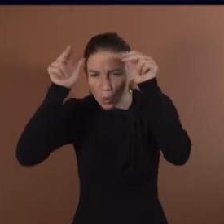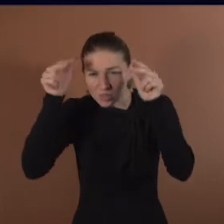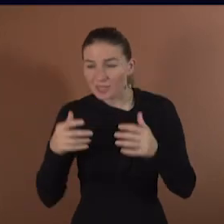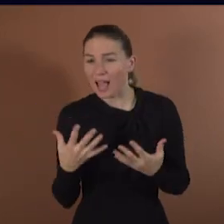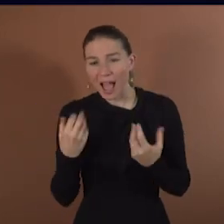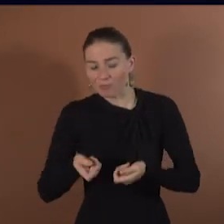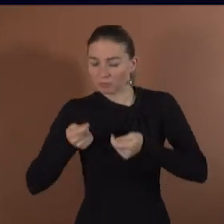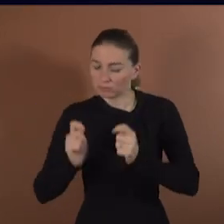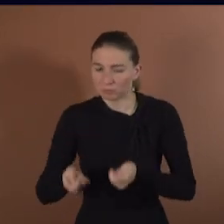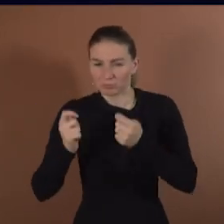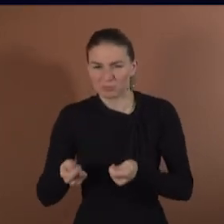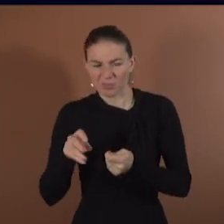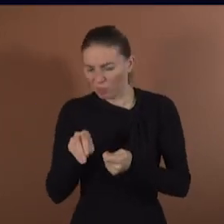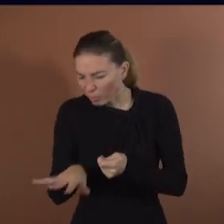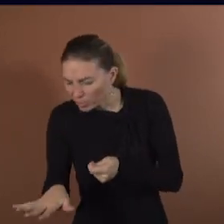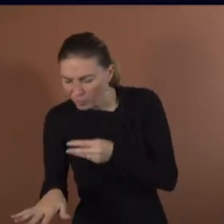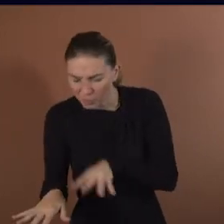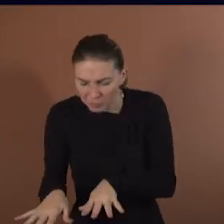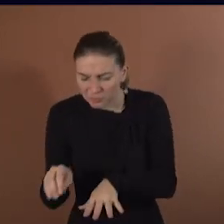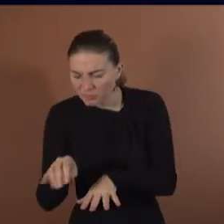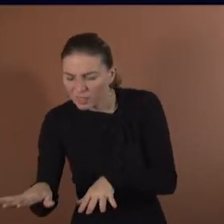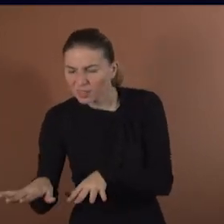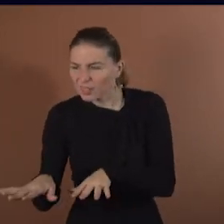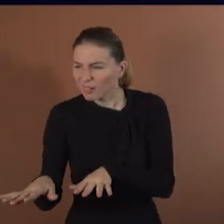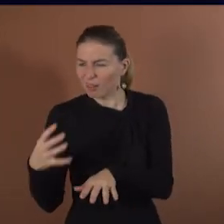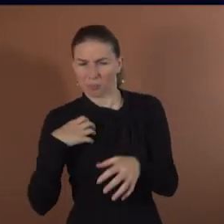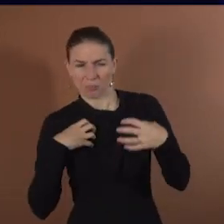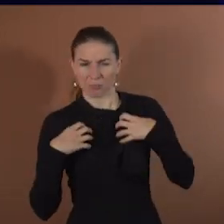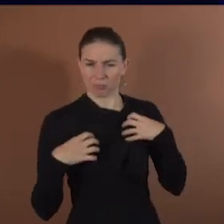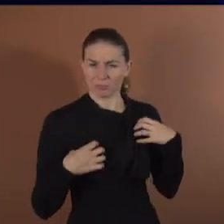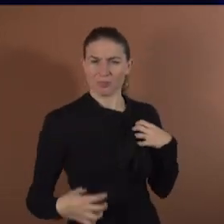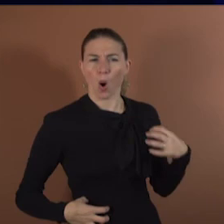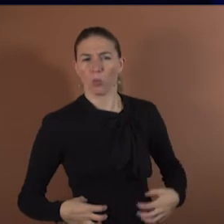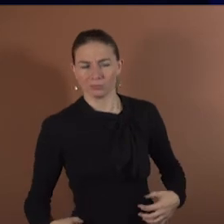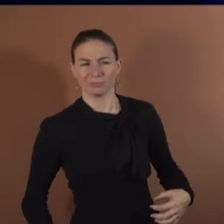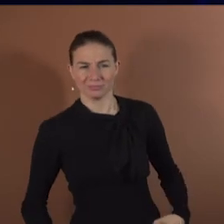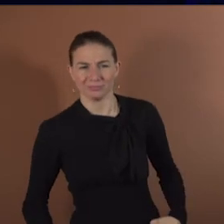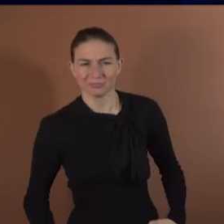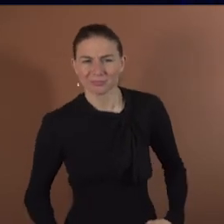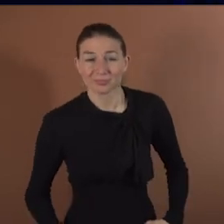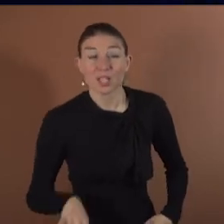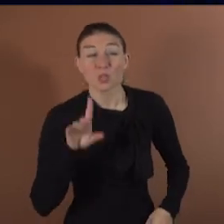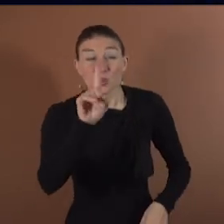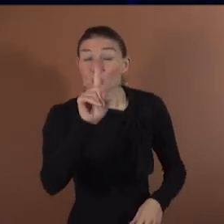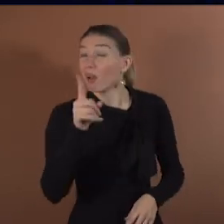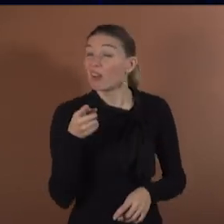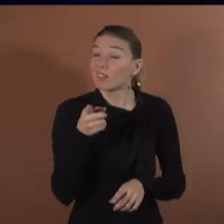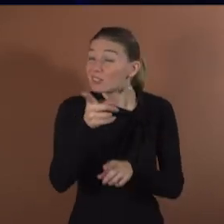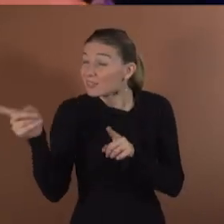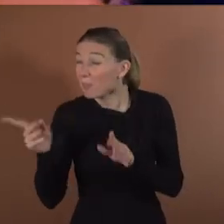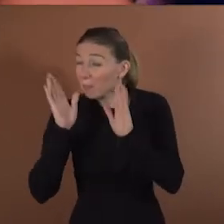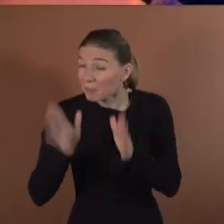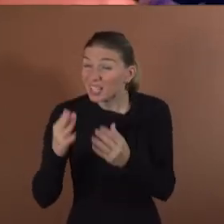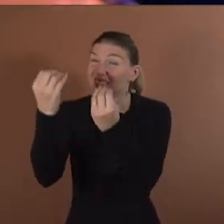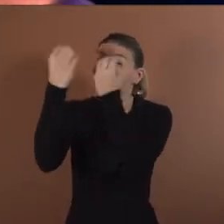it. Dapple is the essence of beauty. Anybody who was tortured learning English literature at school